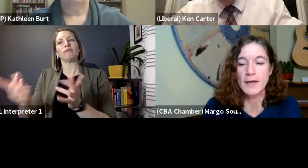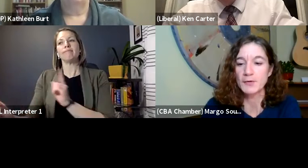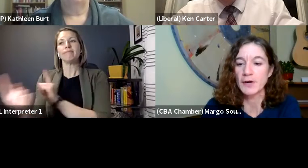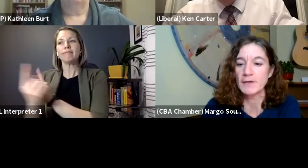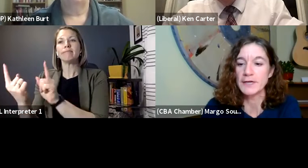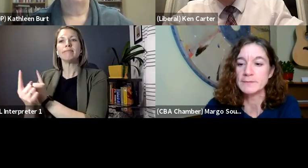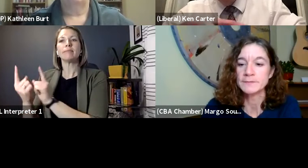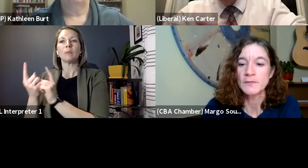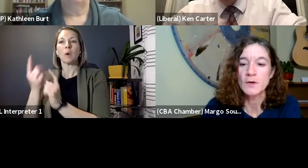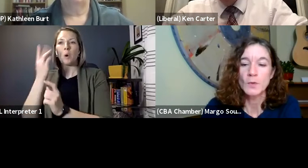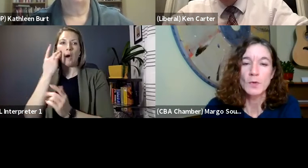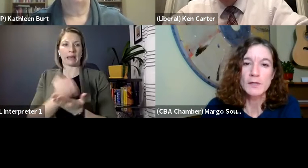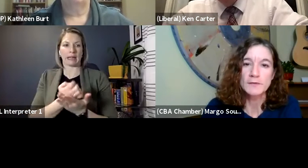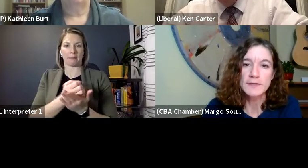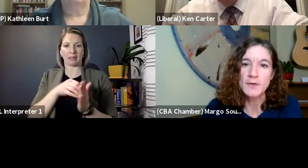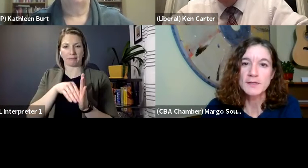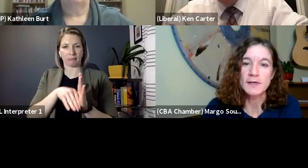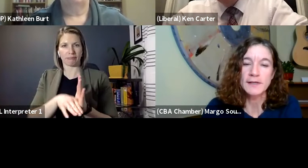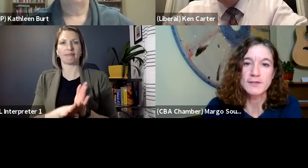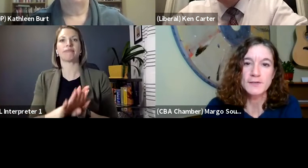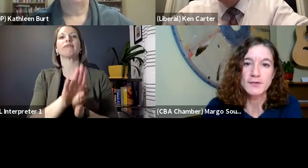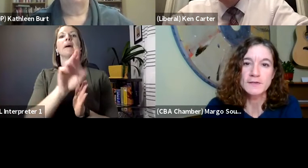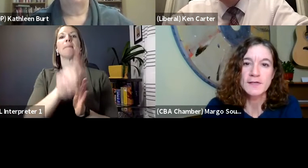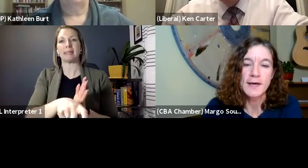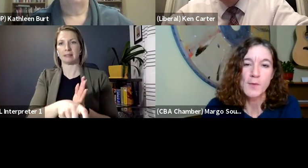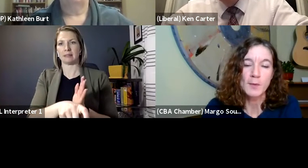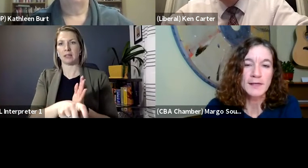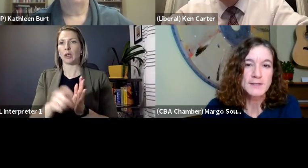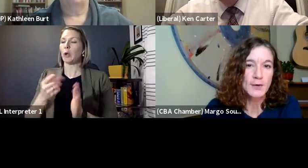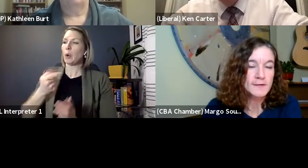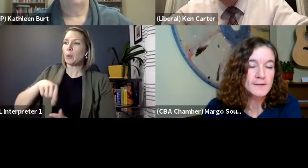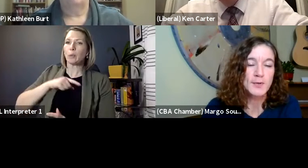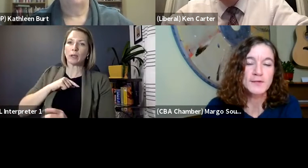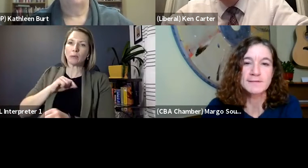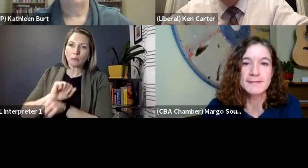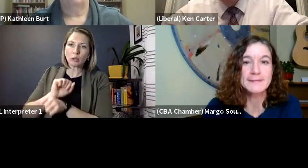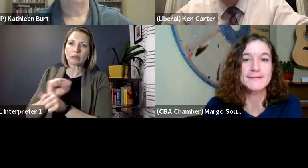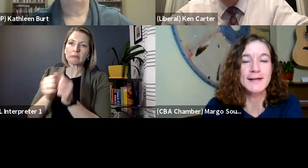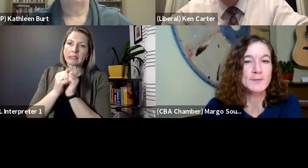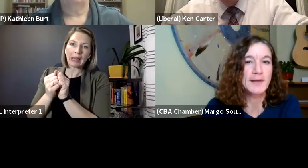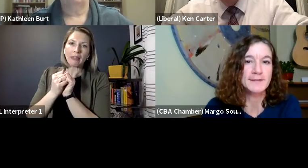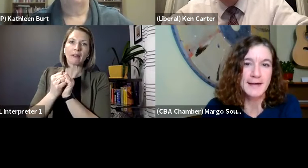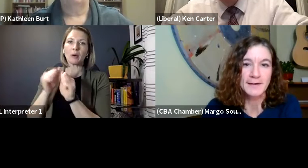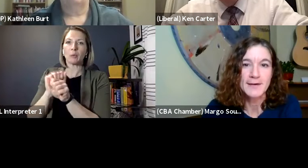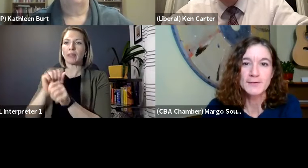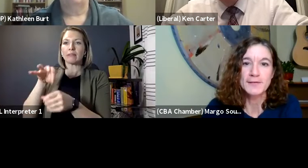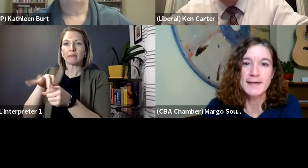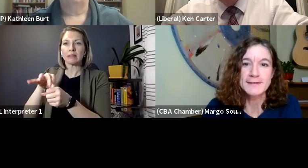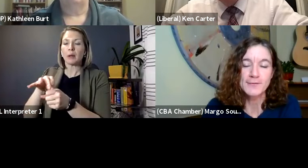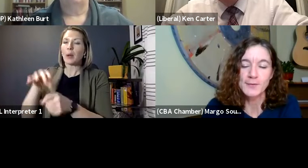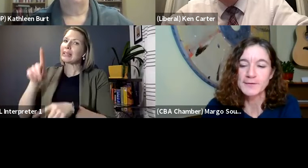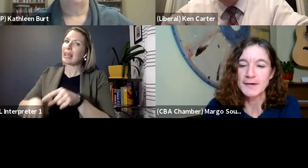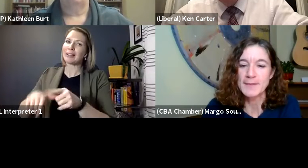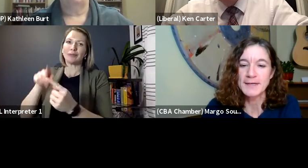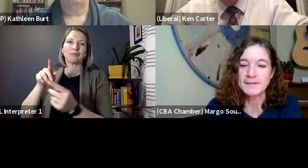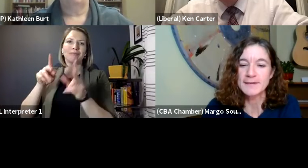through economic recovery. We work closely with elected officials, and while we'd like to host this in person, this is the next best thing. So thanks